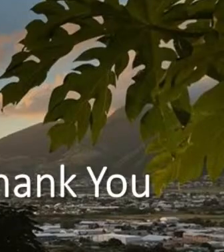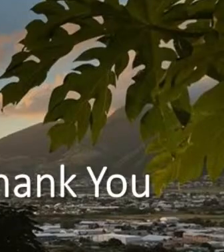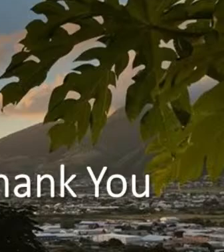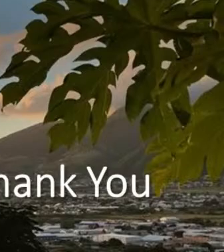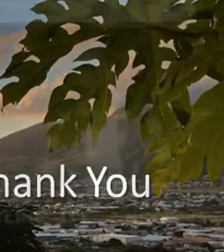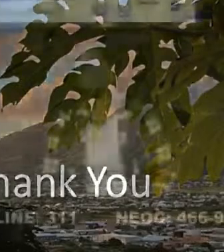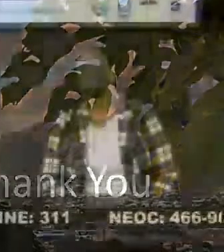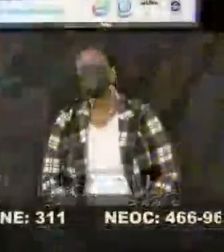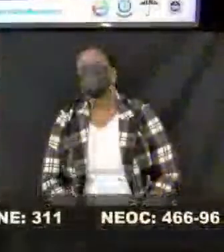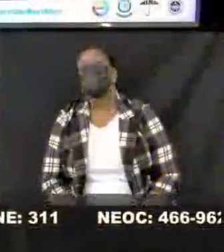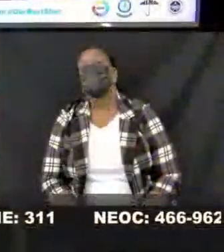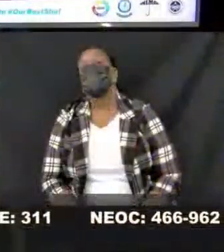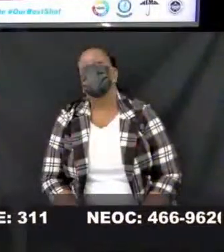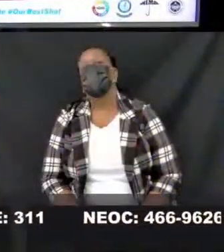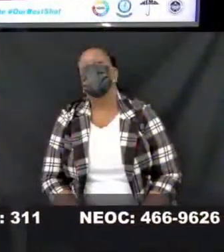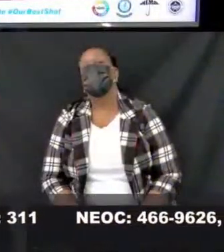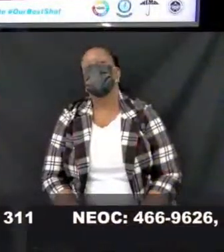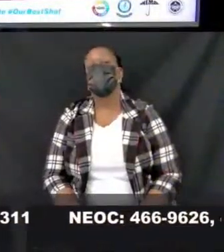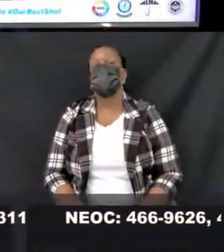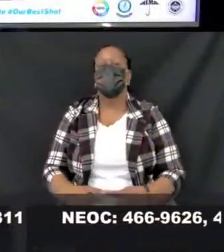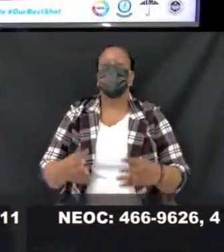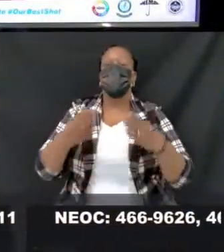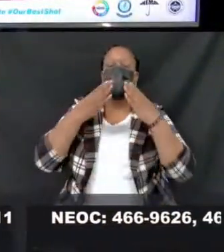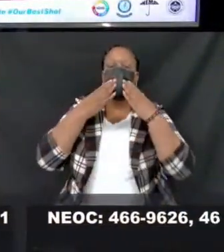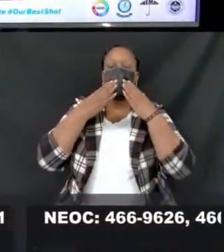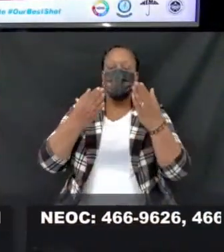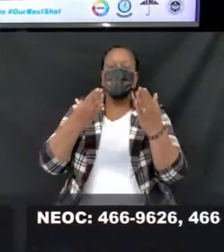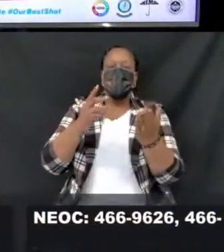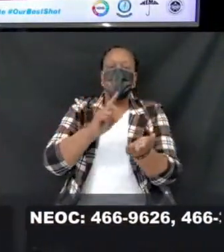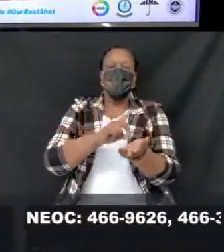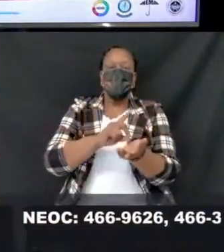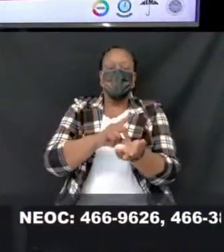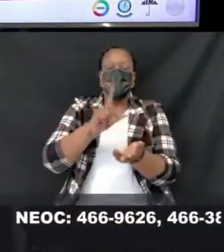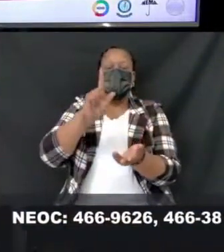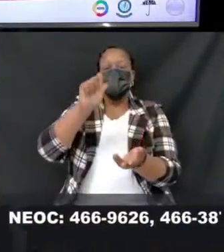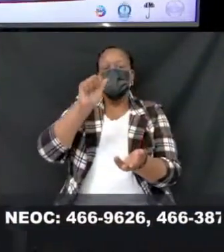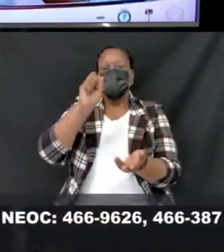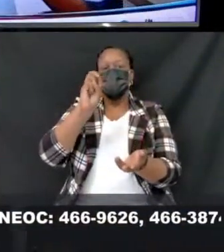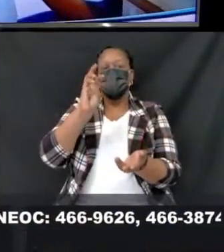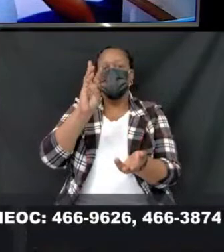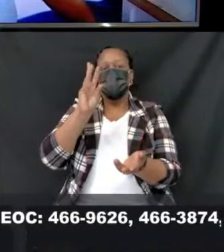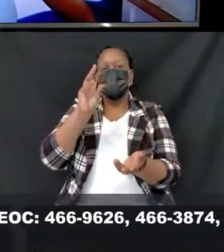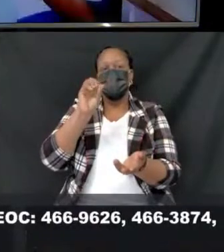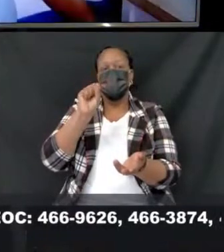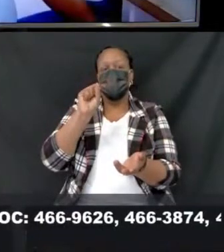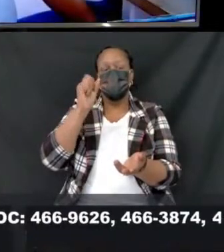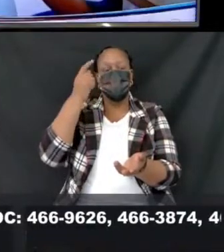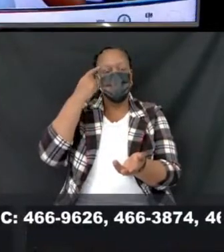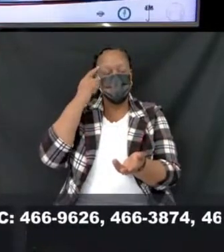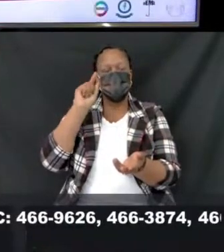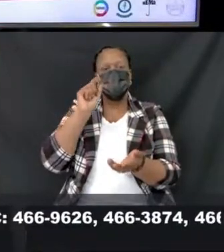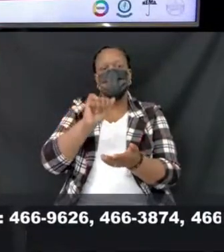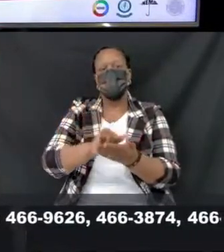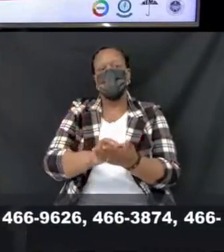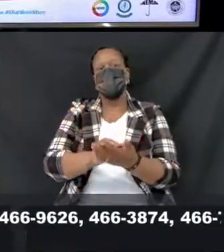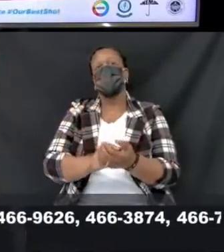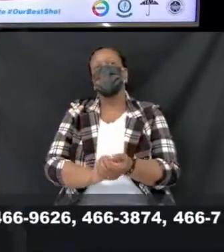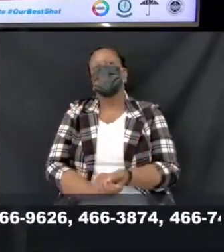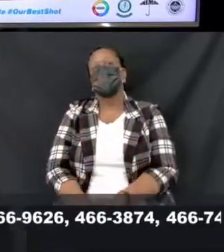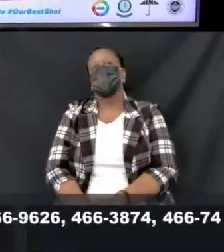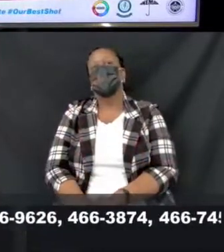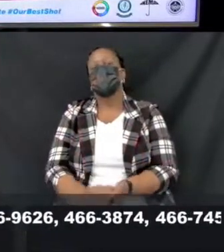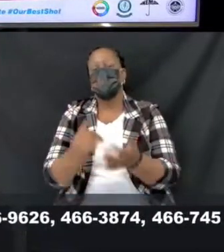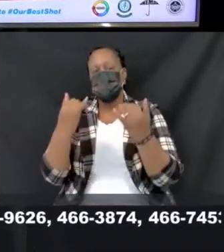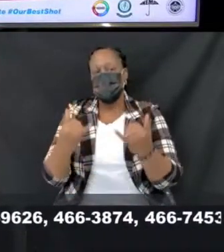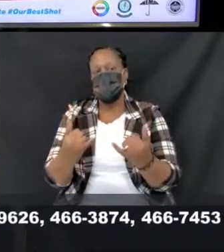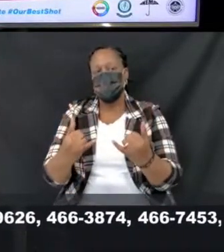Thank you very much, Dr. Laws. I now invite our Superintendent of Police, Mr.